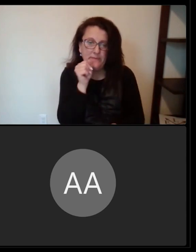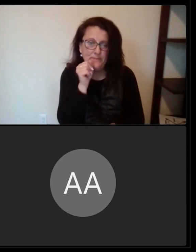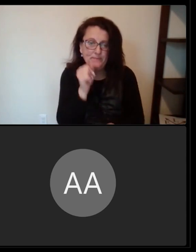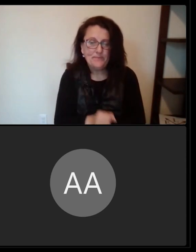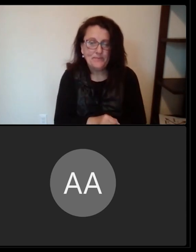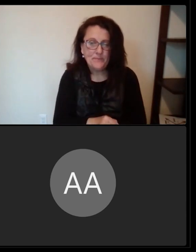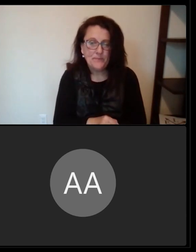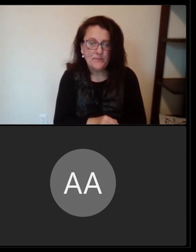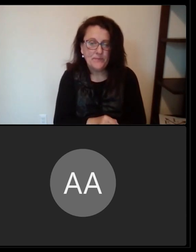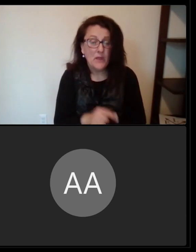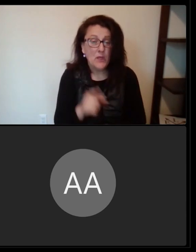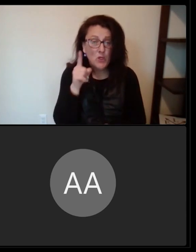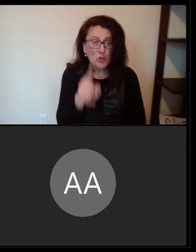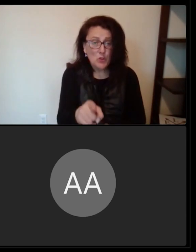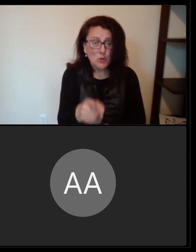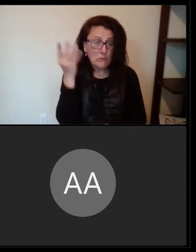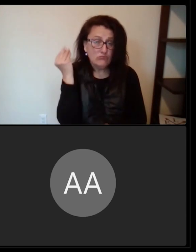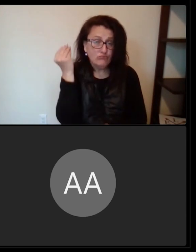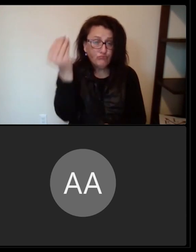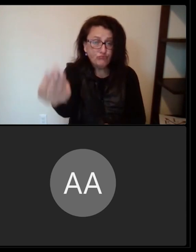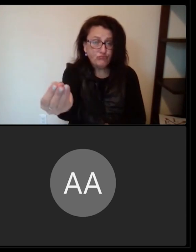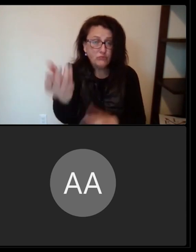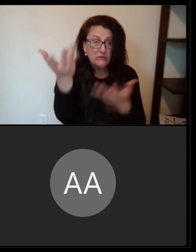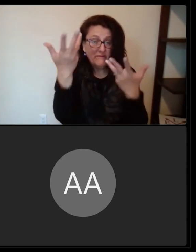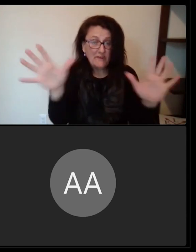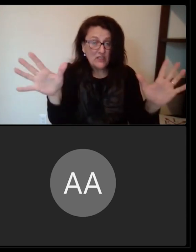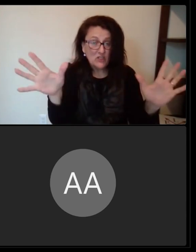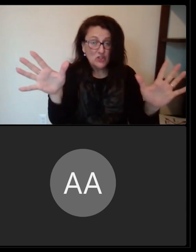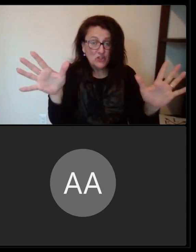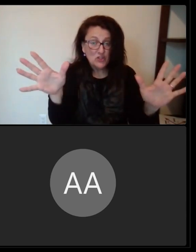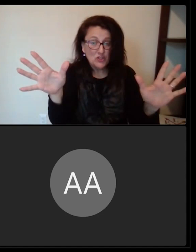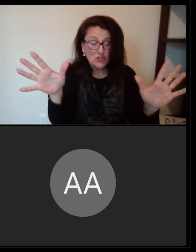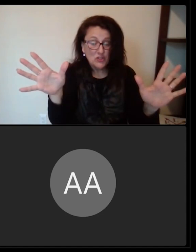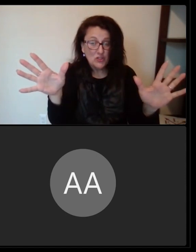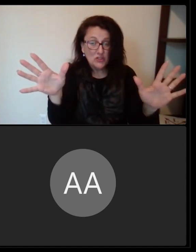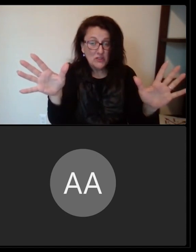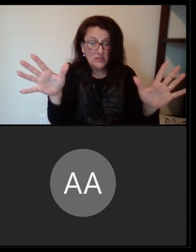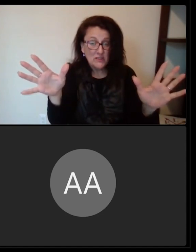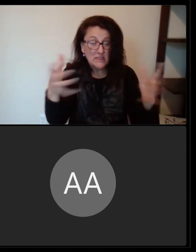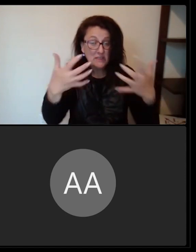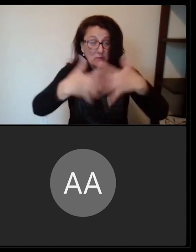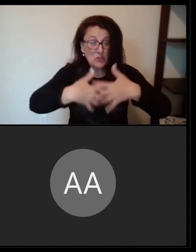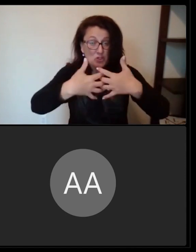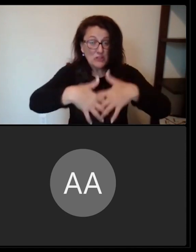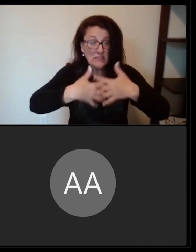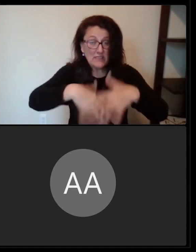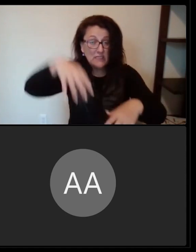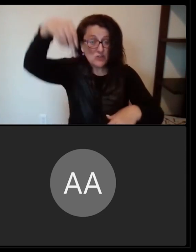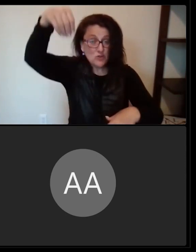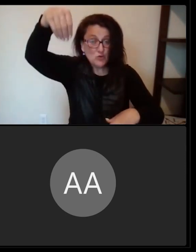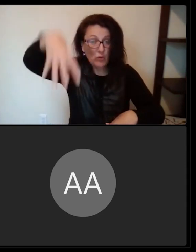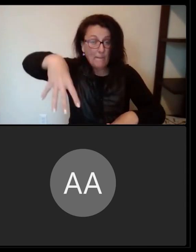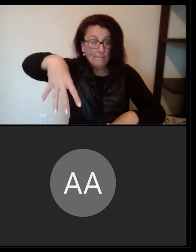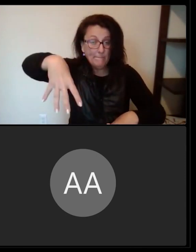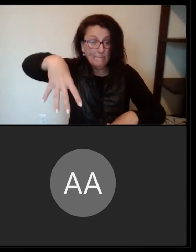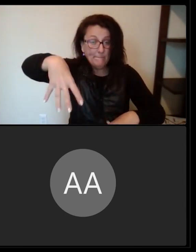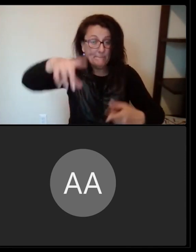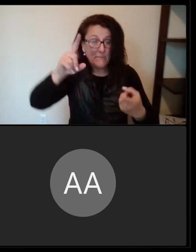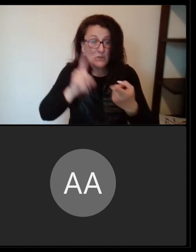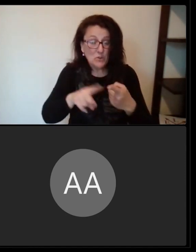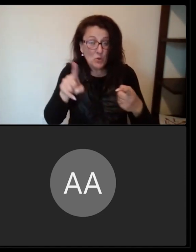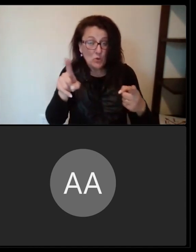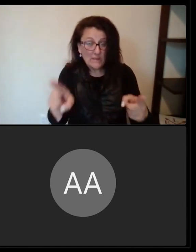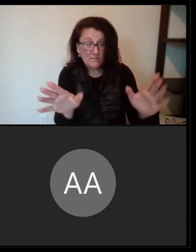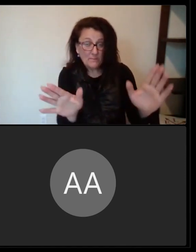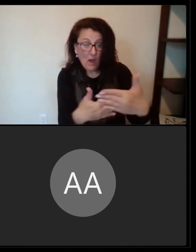Once you cast your ballot, it drops from the scanner into this